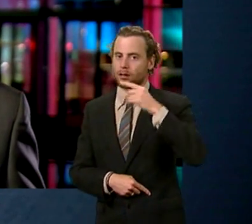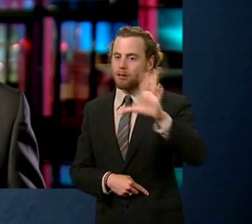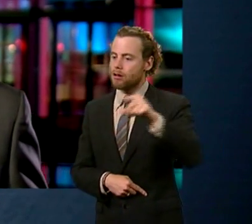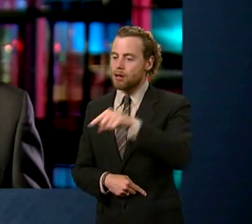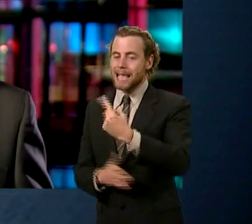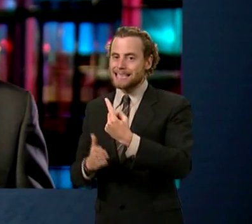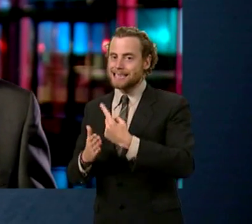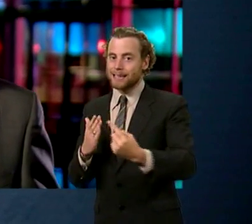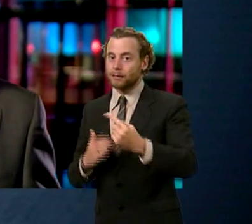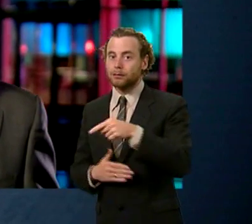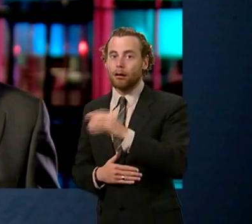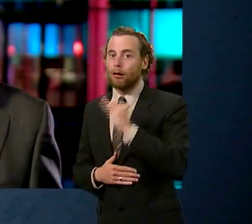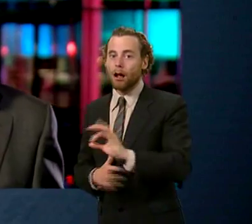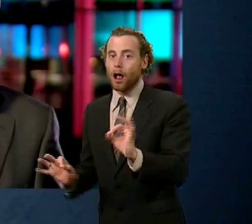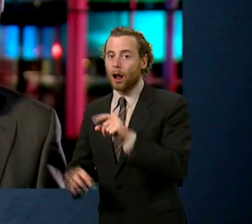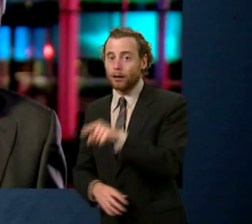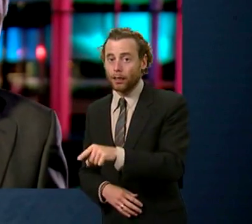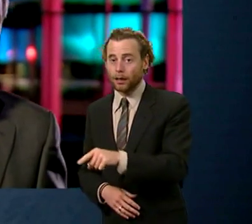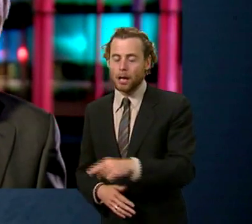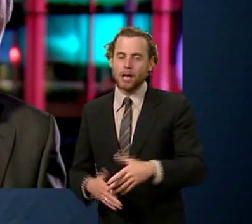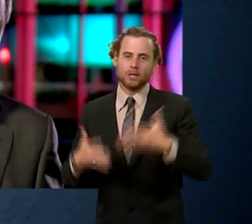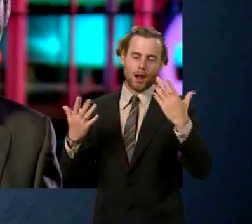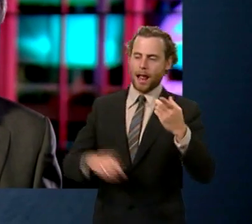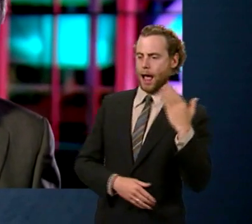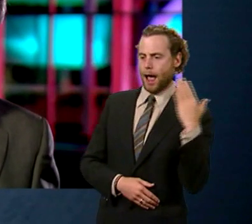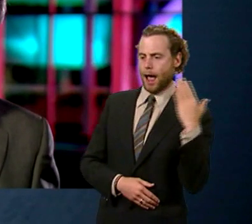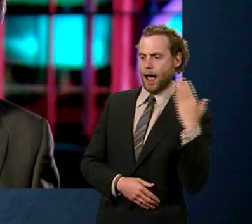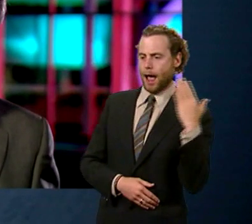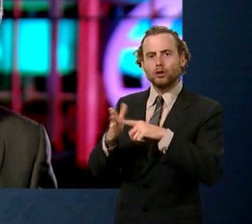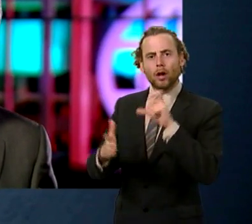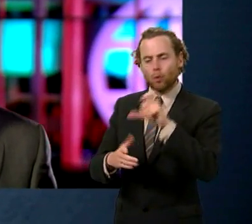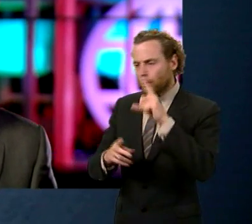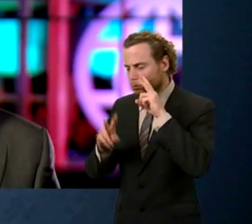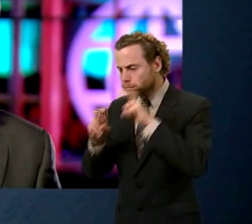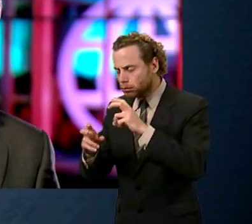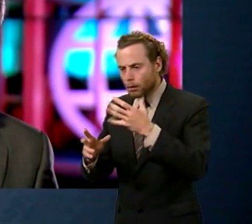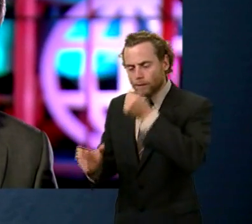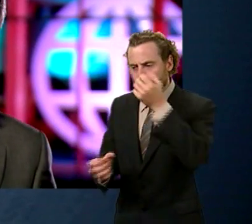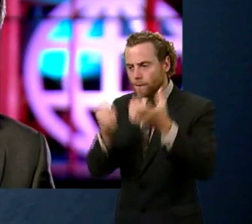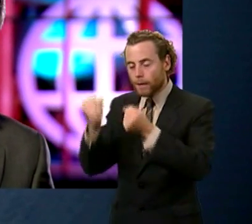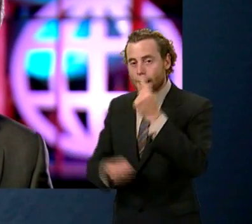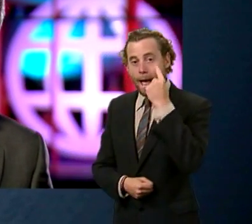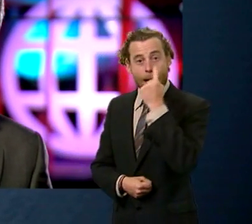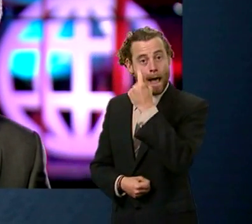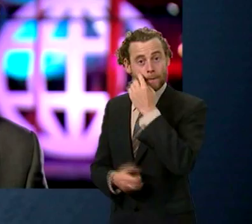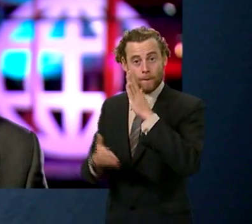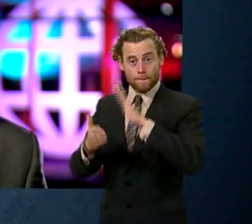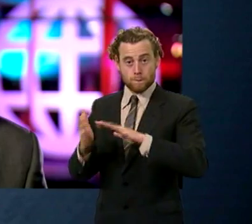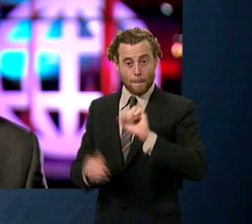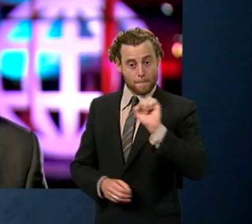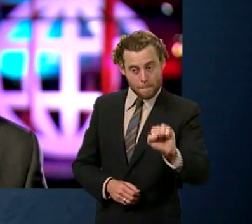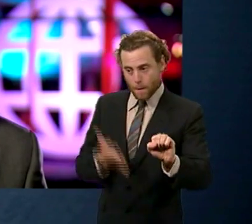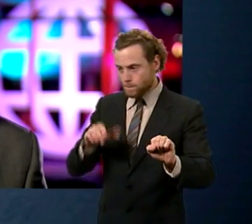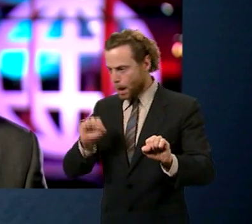several inquiries underway, Panorama's Jane Corbin has important new evidence from both sides to piece together the